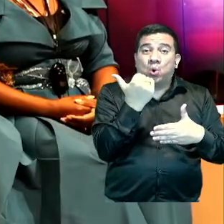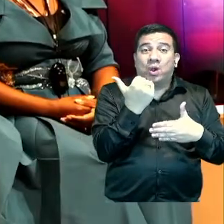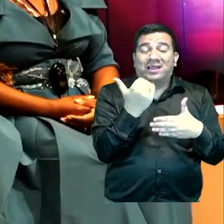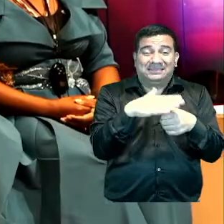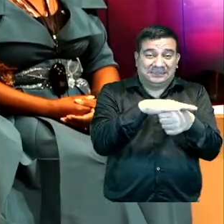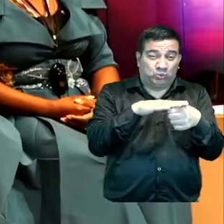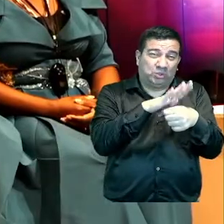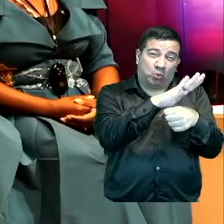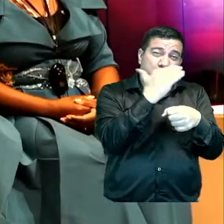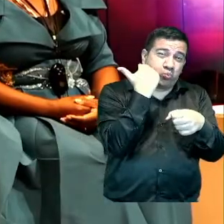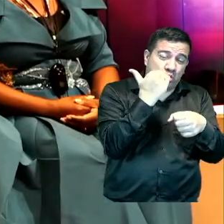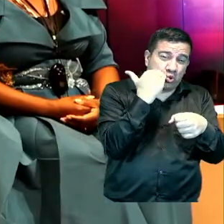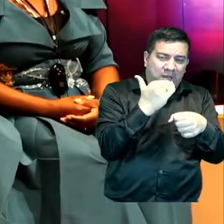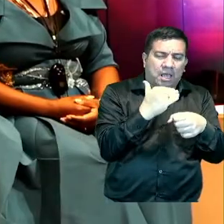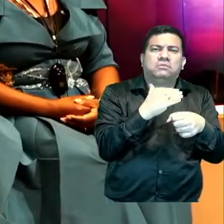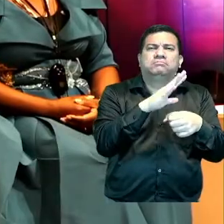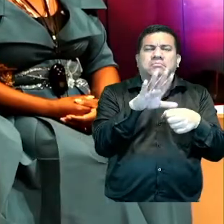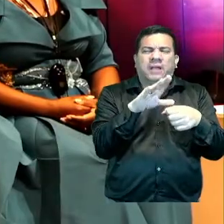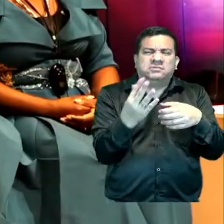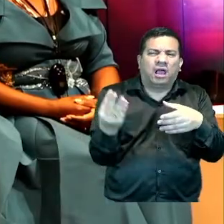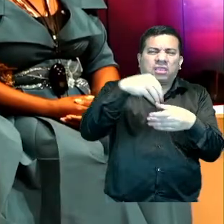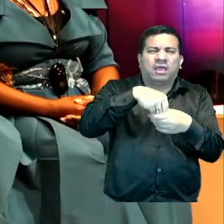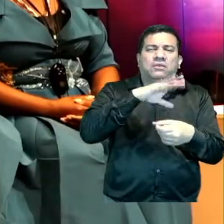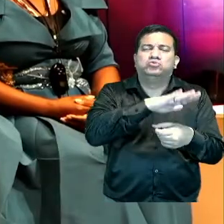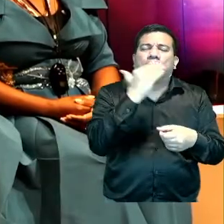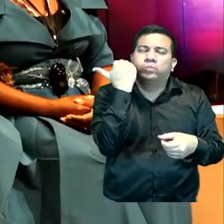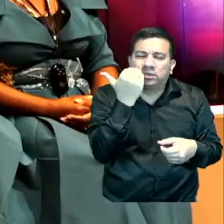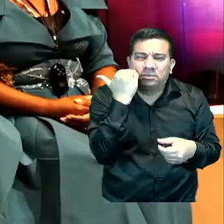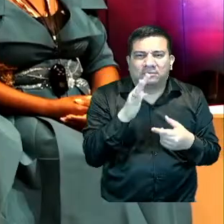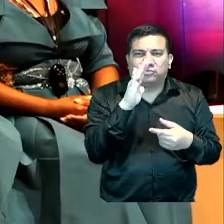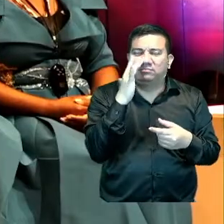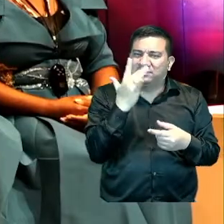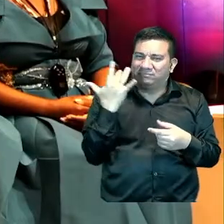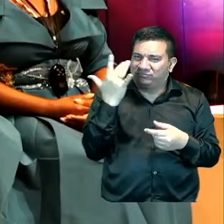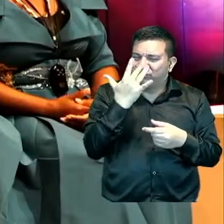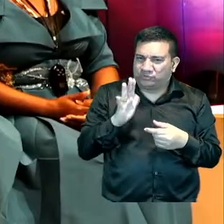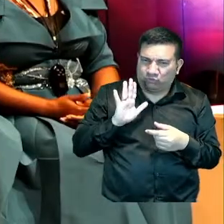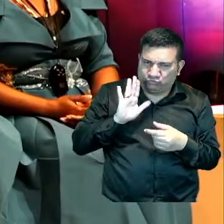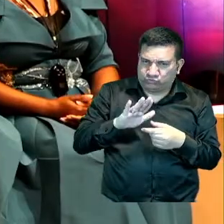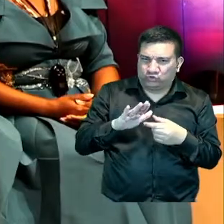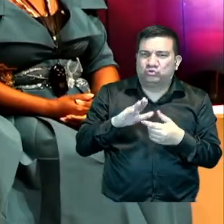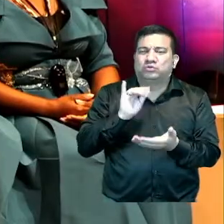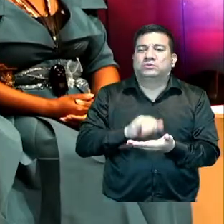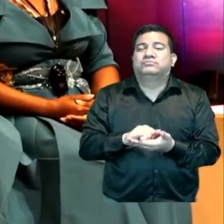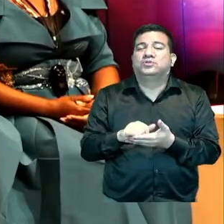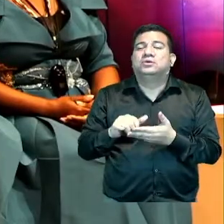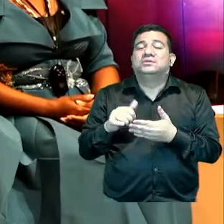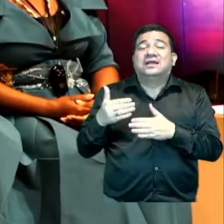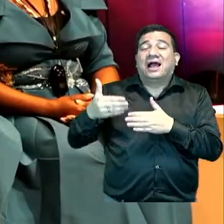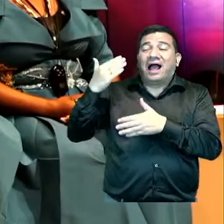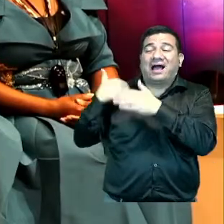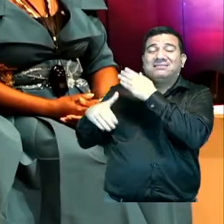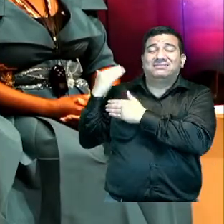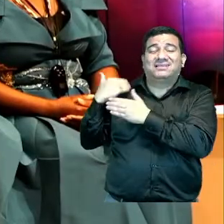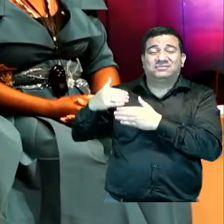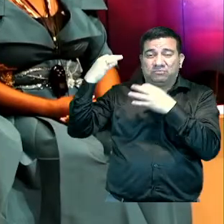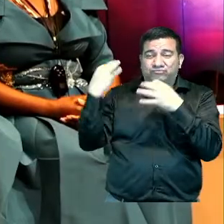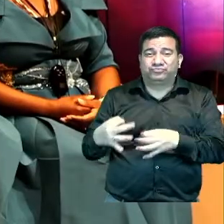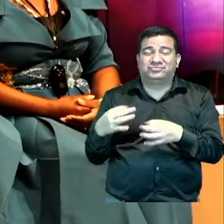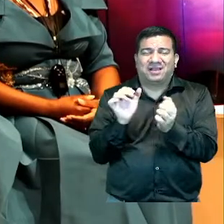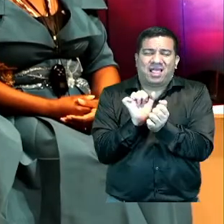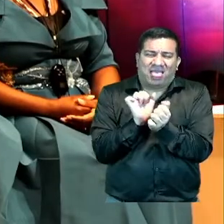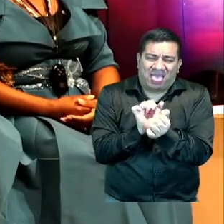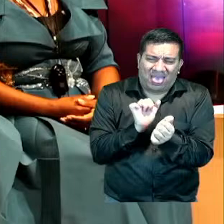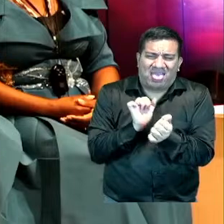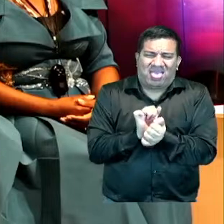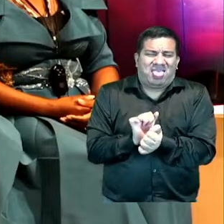on top of the situation that women are involved in, we have the matter of black women and